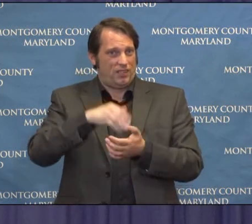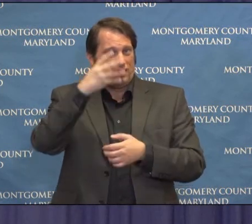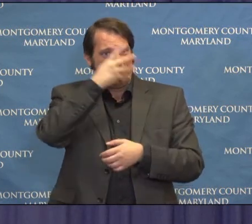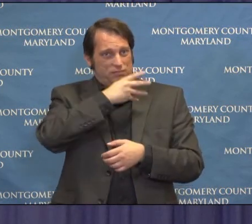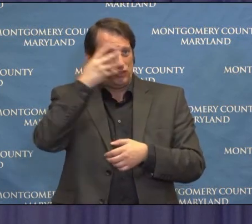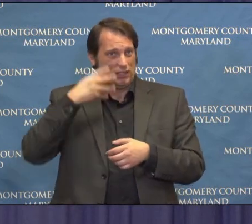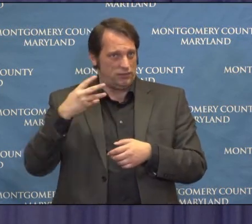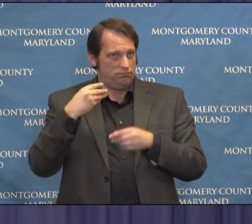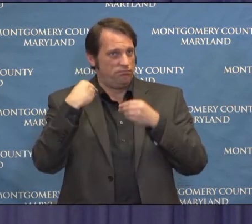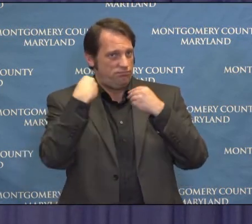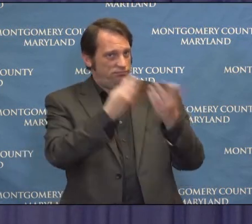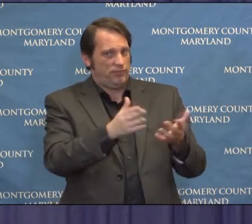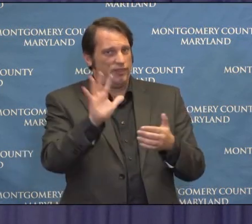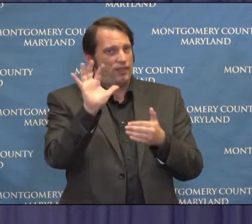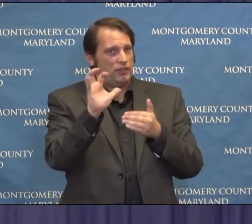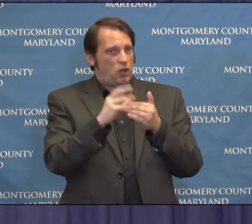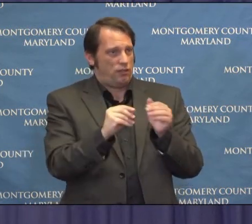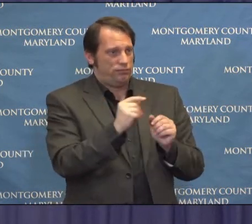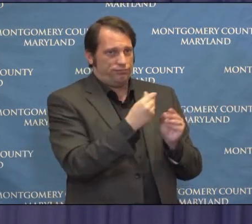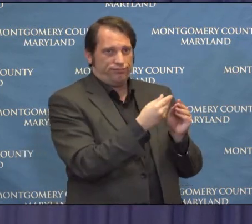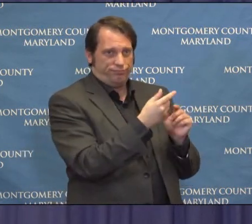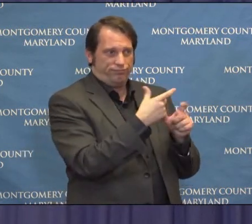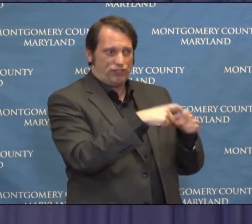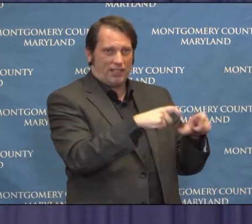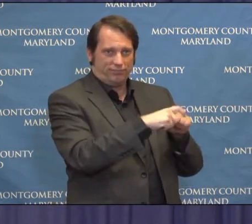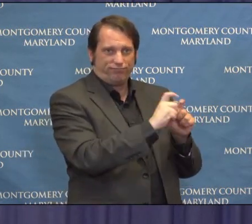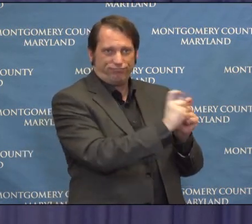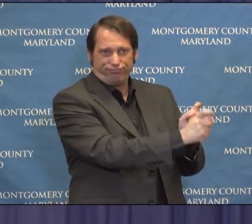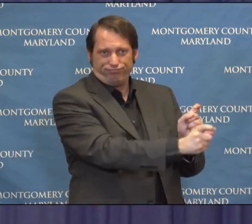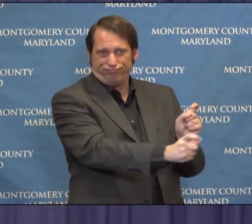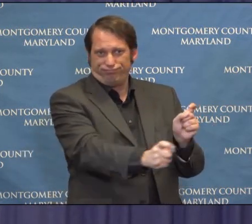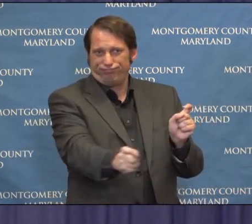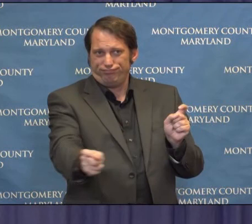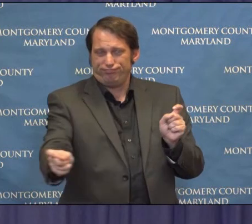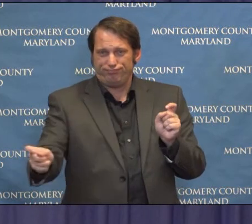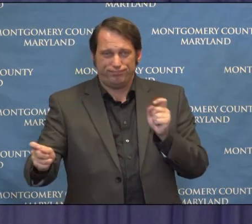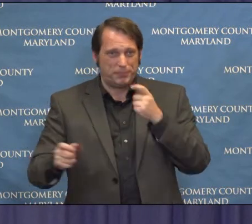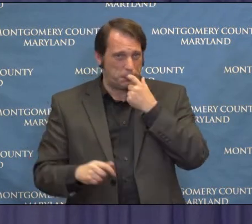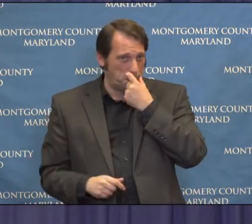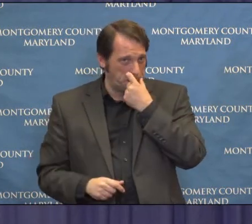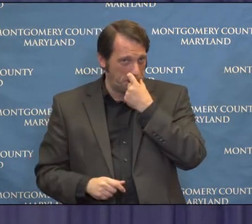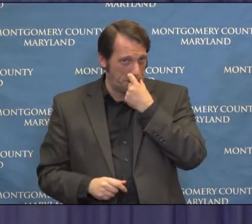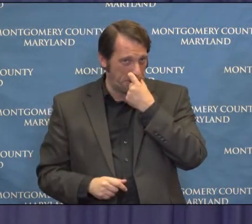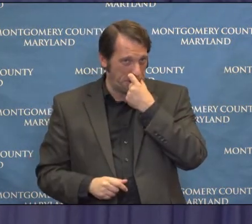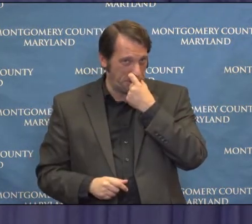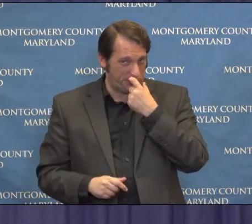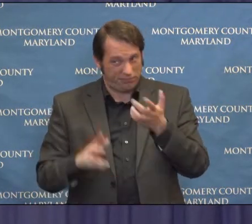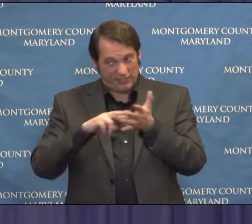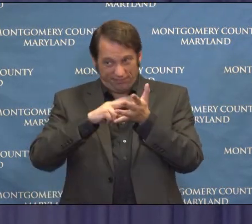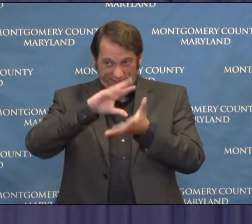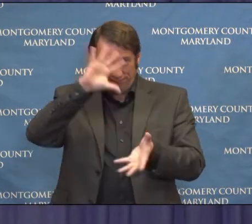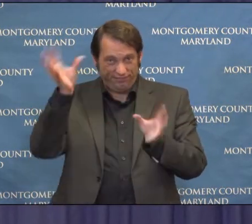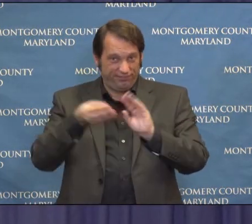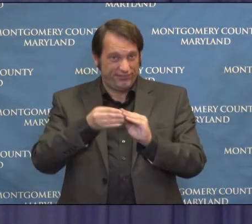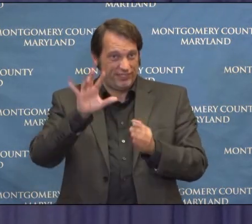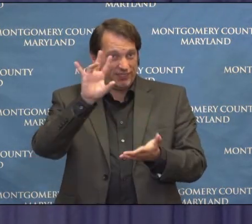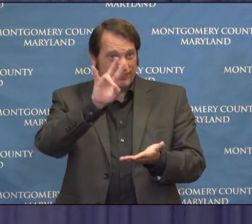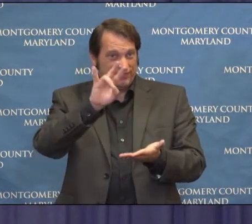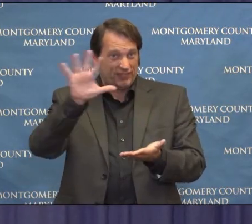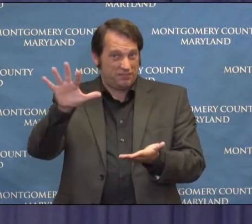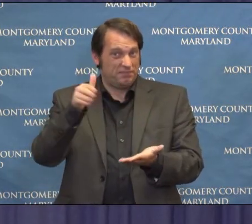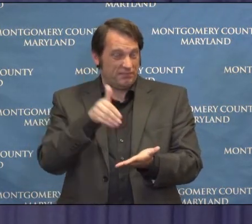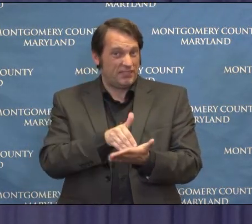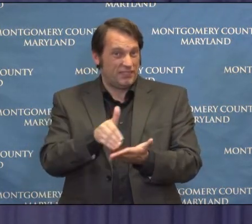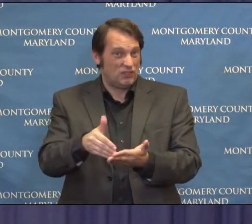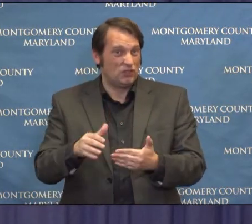in the bucket of the undocumented folks in California. And it's also $75 million. And so the amounts of money we're talking